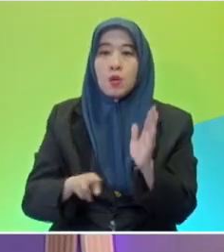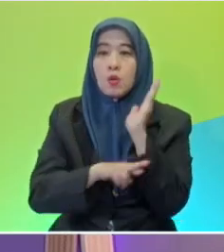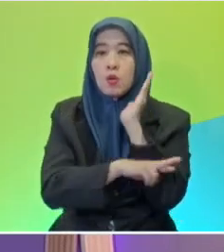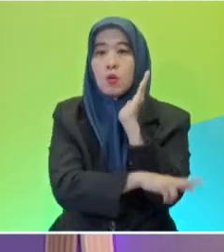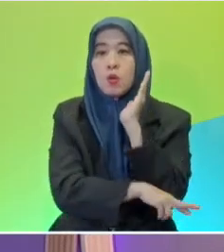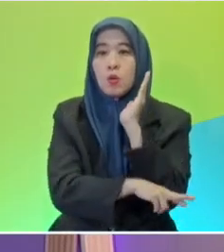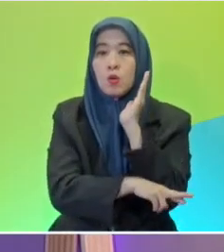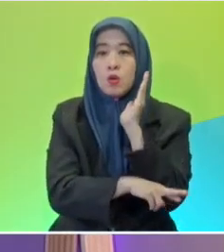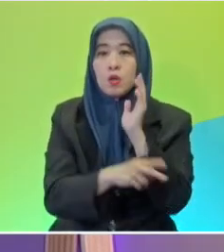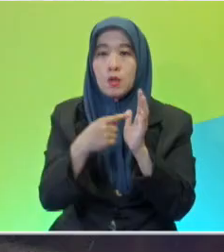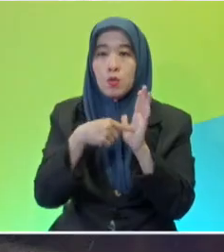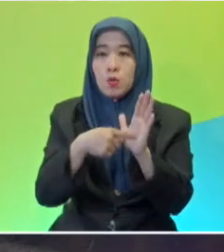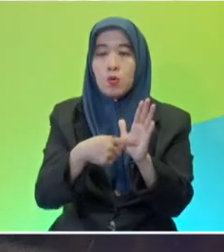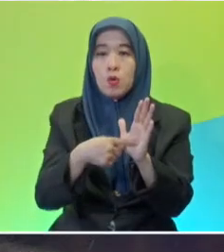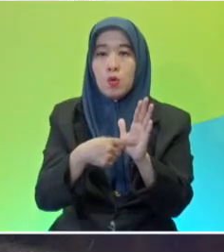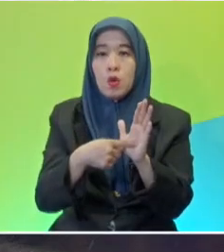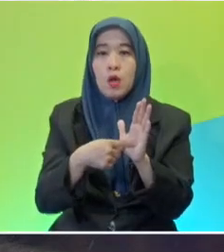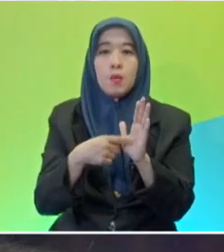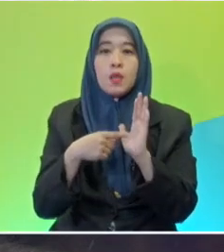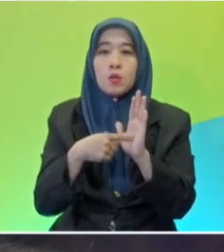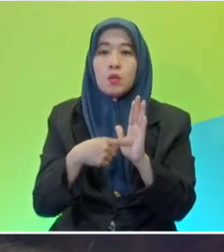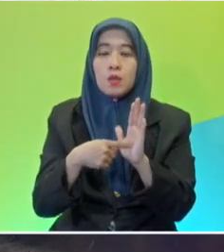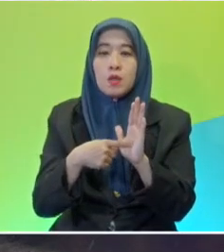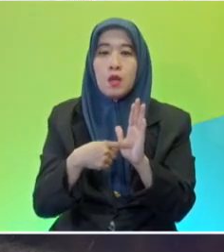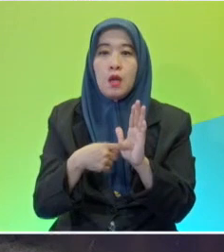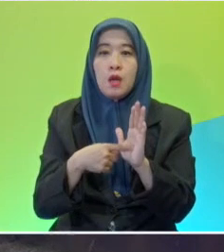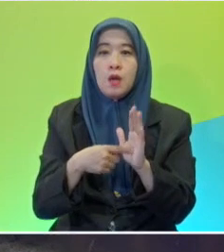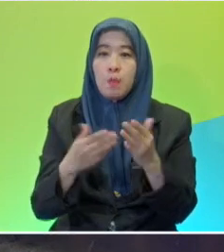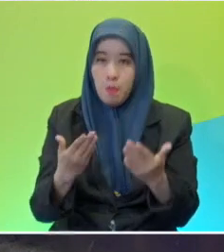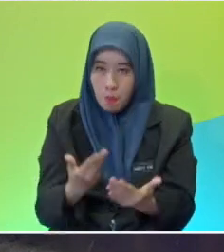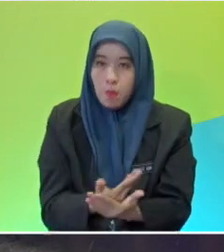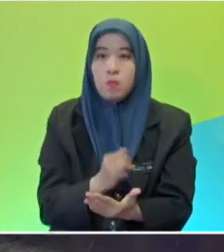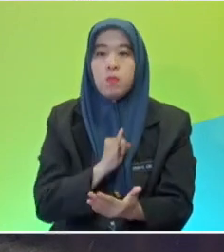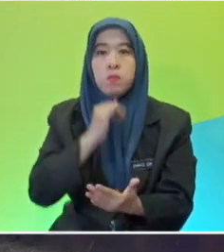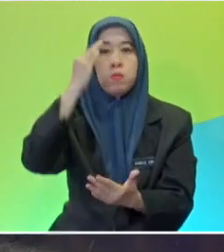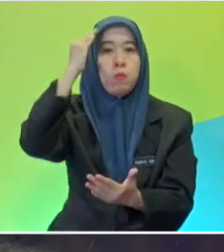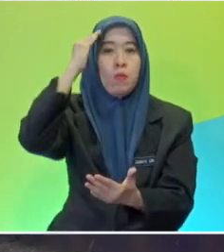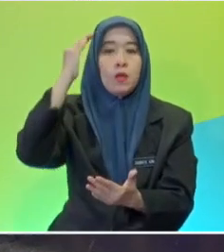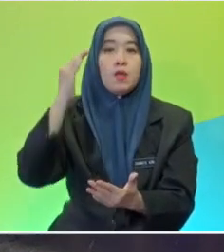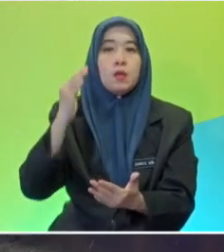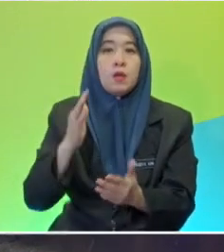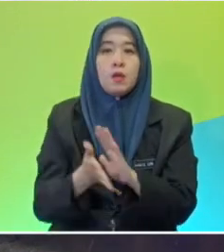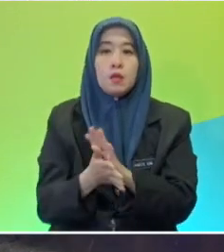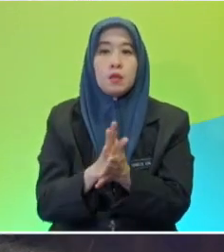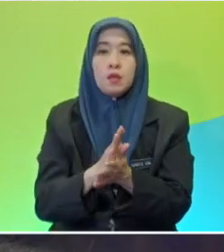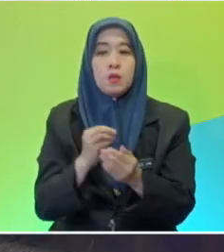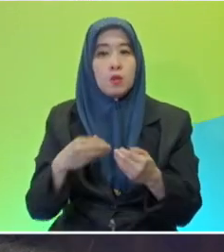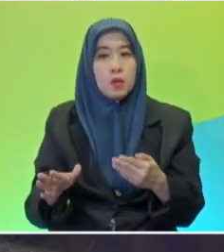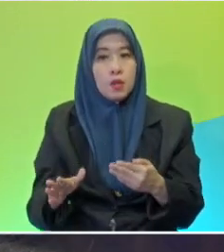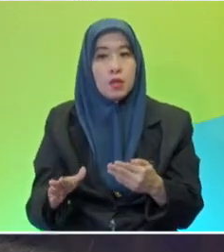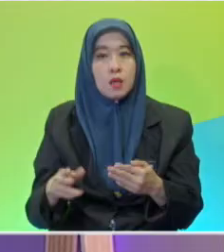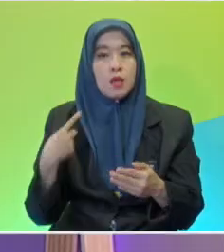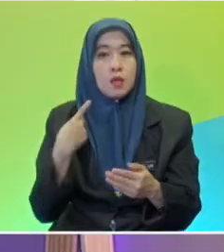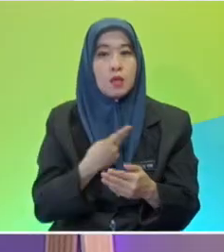come out. That we call germinate. Ah, okay. Now I understand. All right. Okay. So after this, we're going